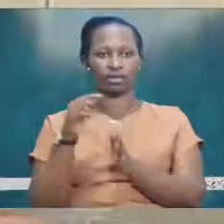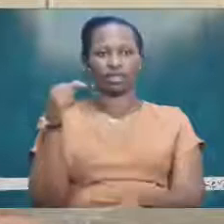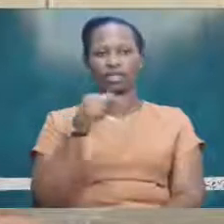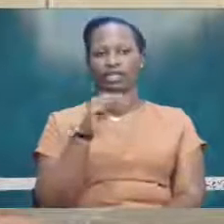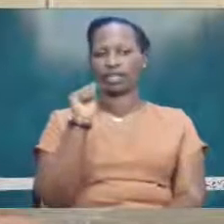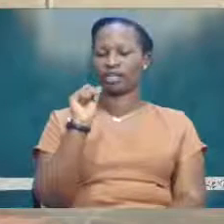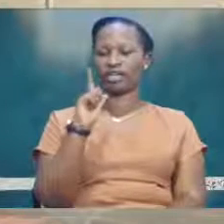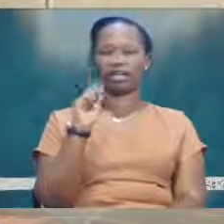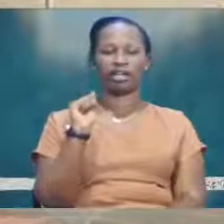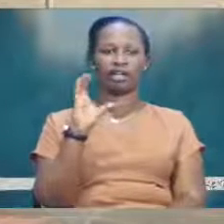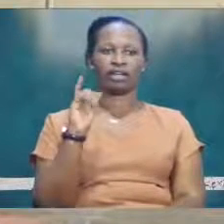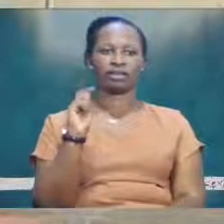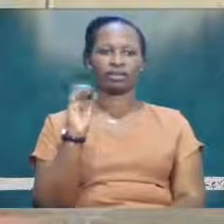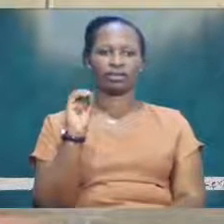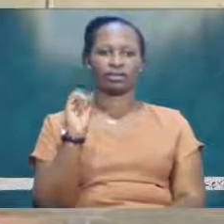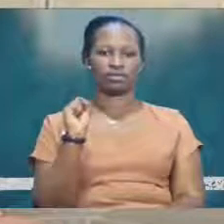galactose.